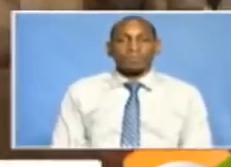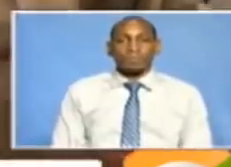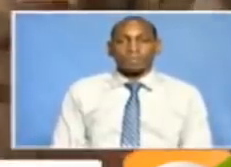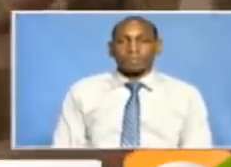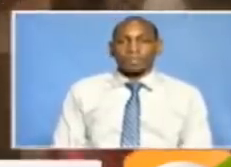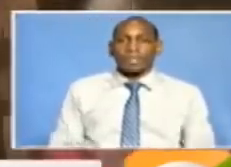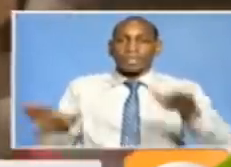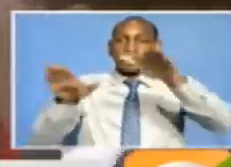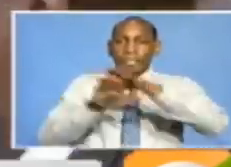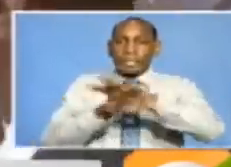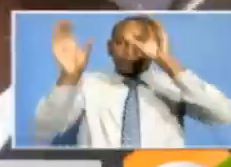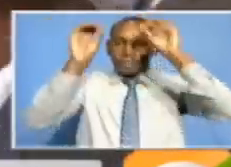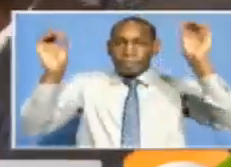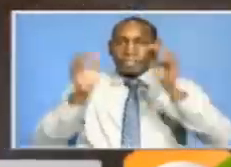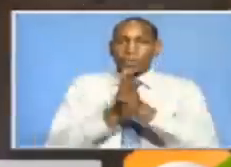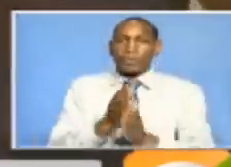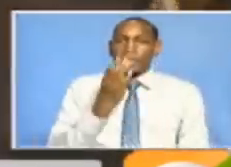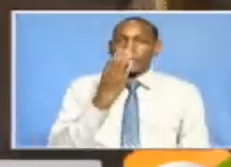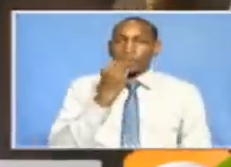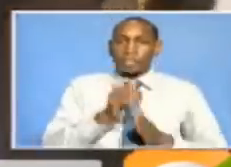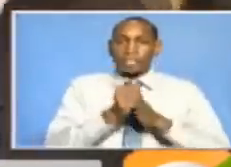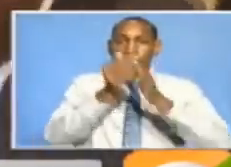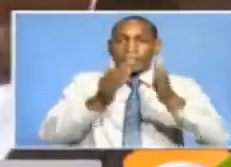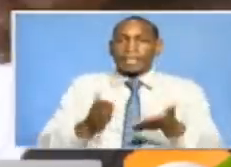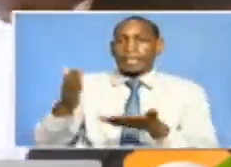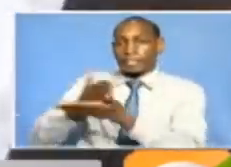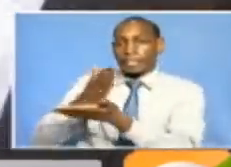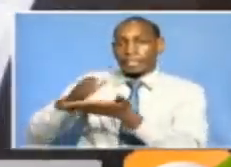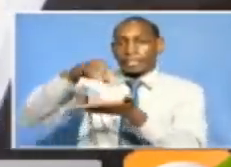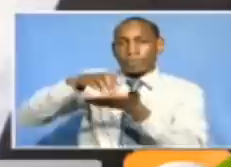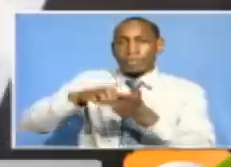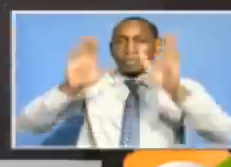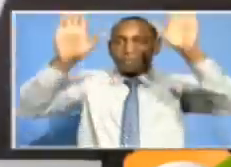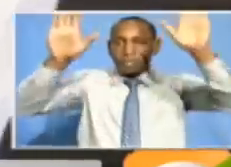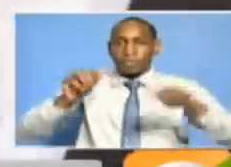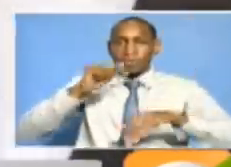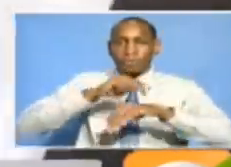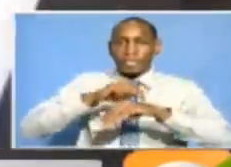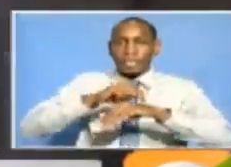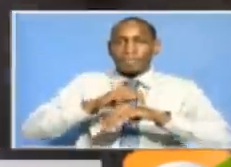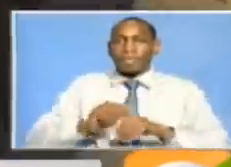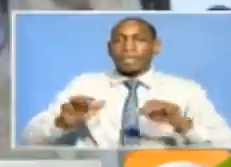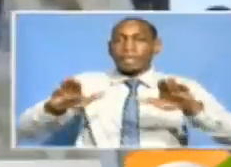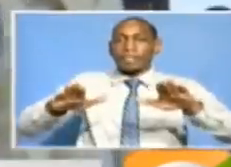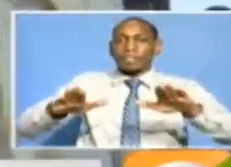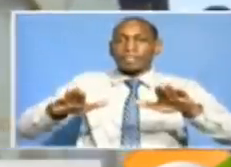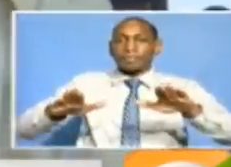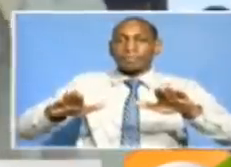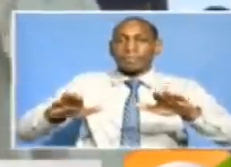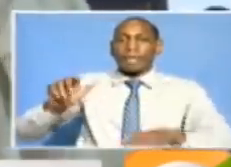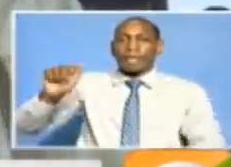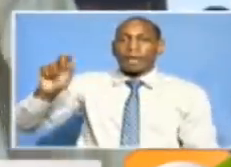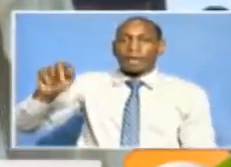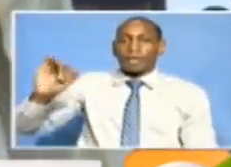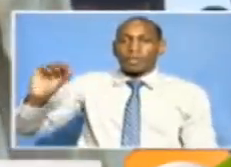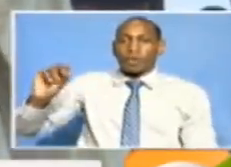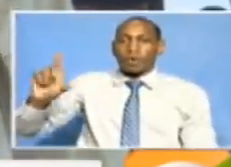The deputy president and ODM leader shared a podium in Kisumu during the installation of Philip Anyolo.